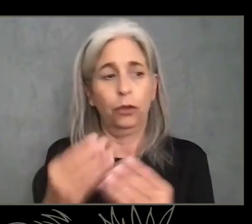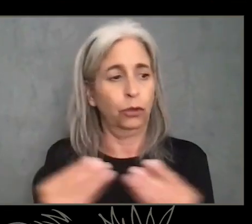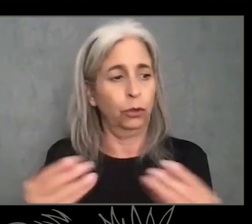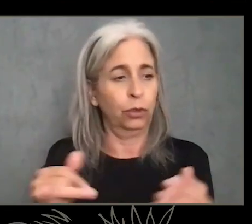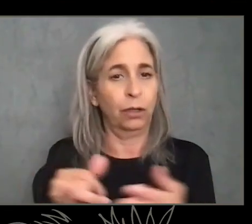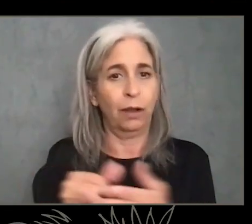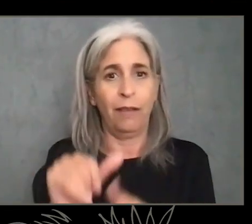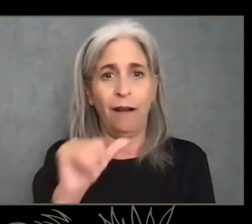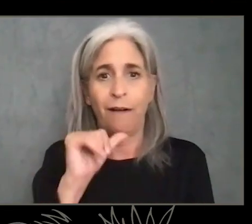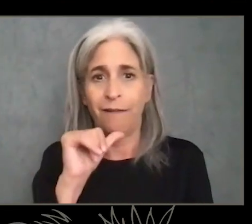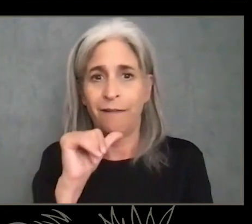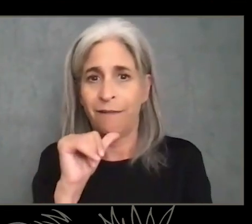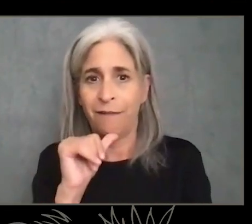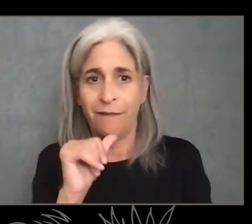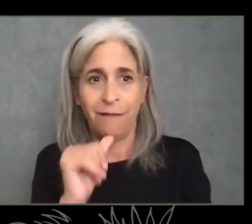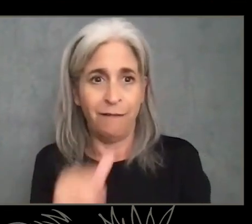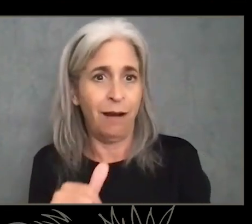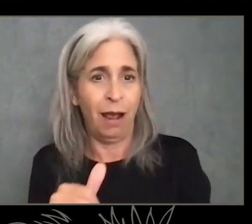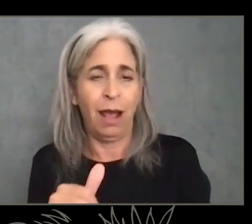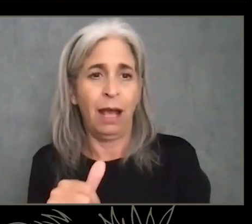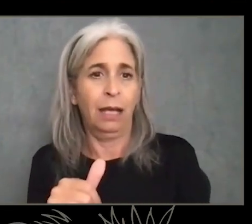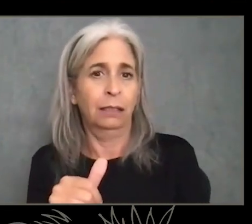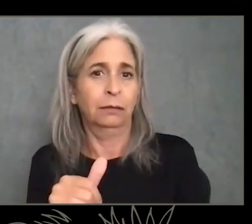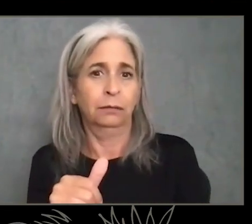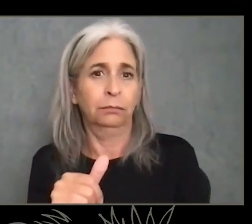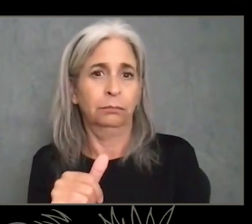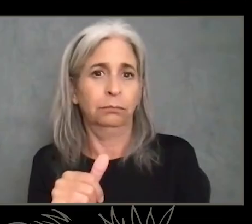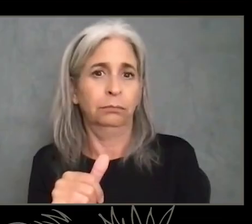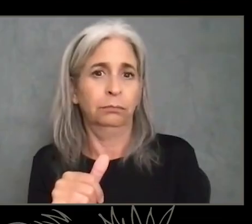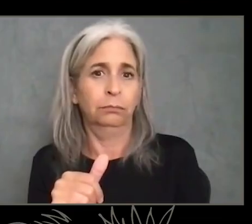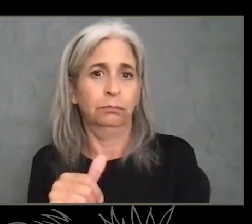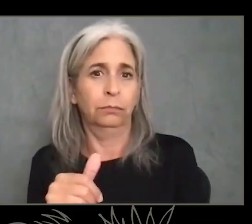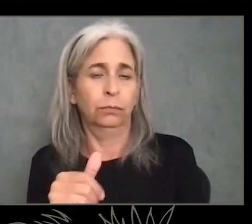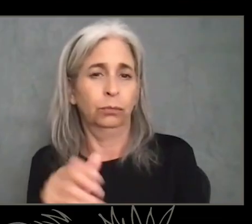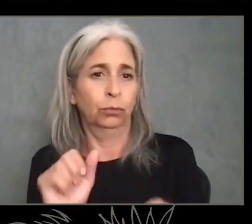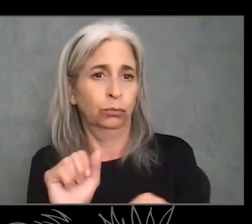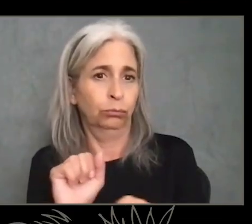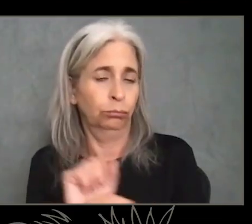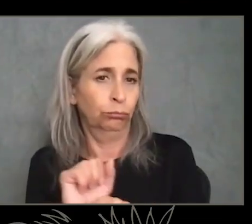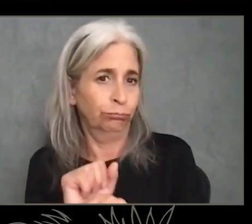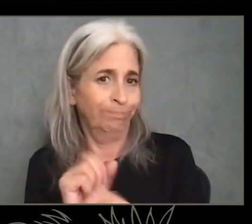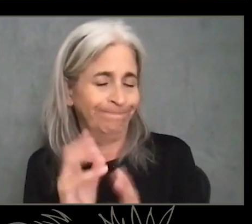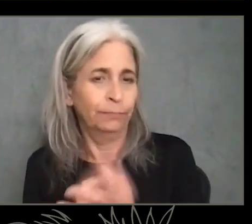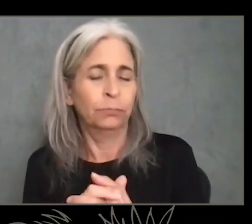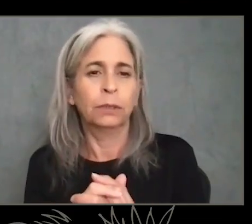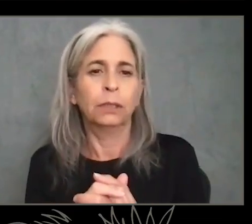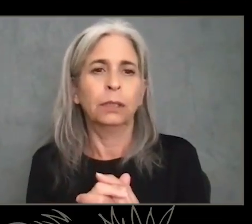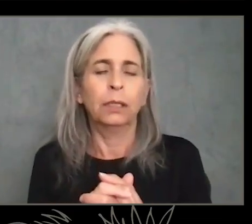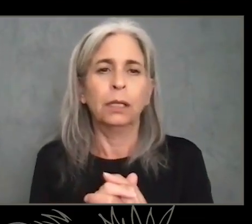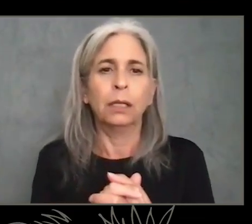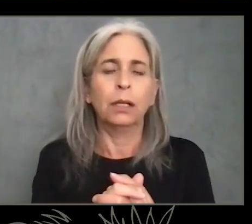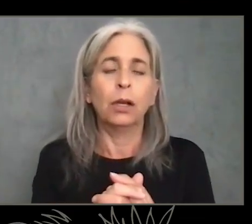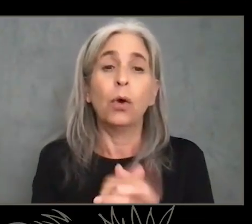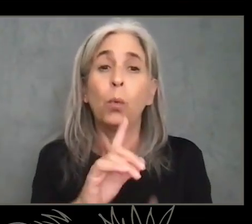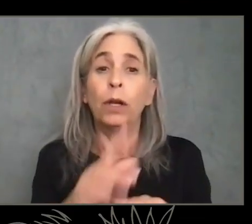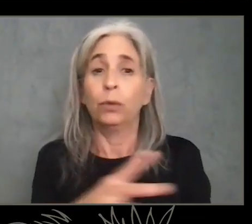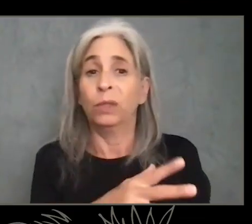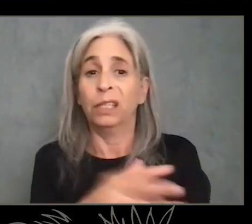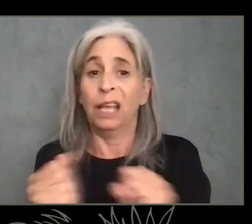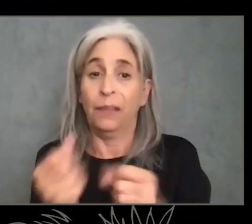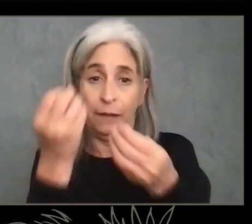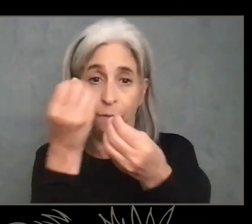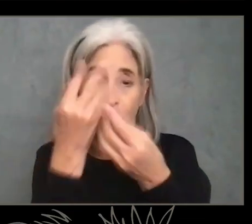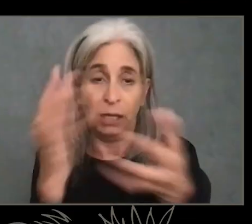that are not client, but of course, I'm going to provide you others that might work. And then finally, once it retrieves that information that